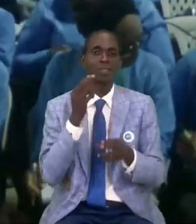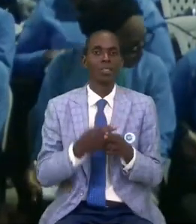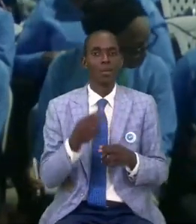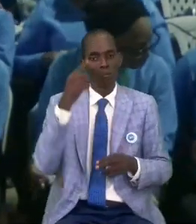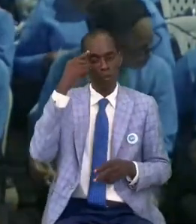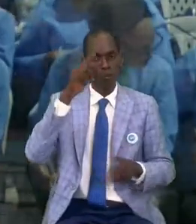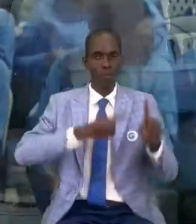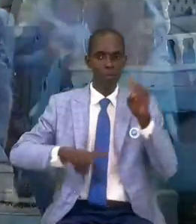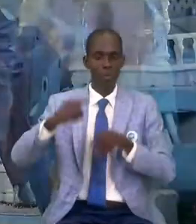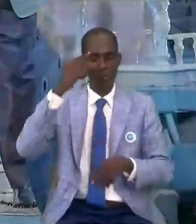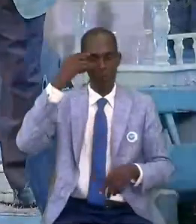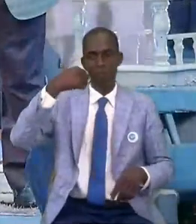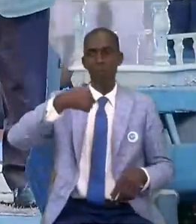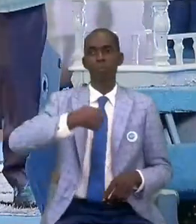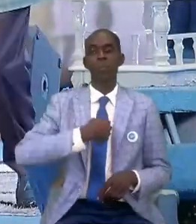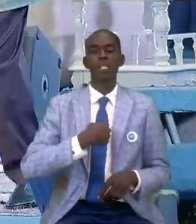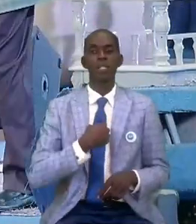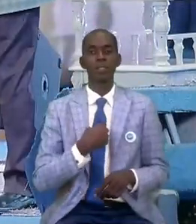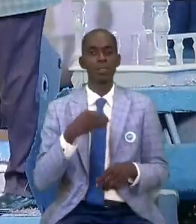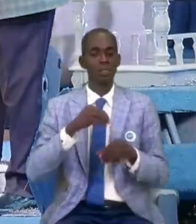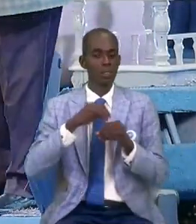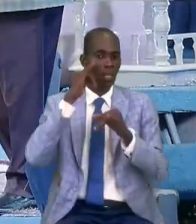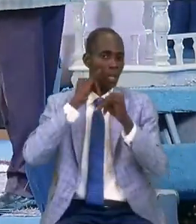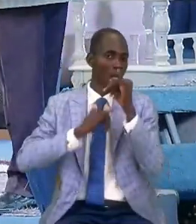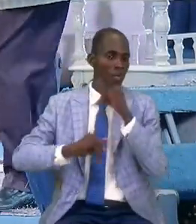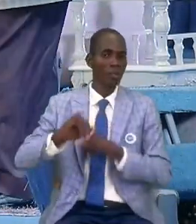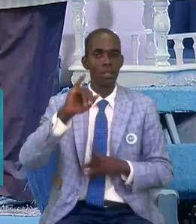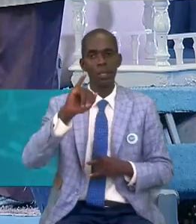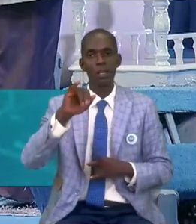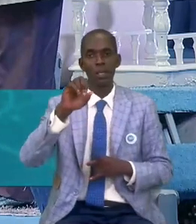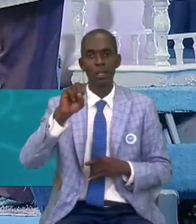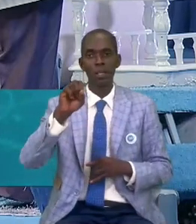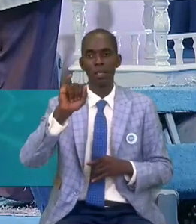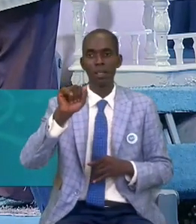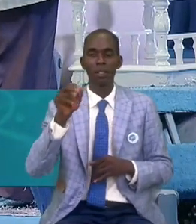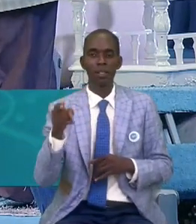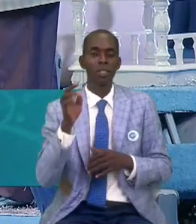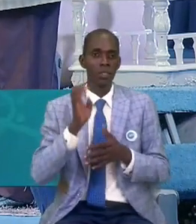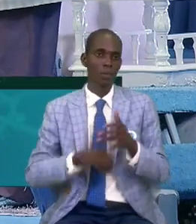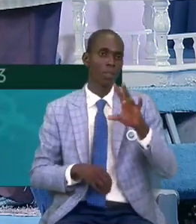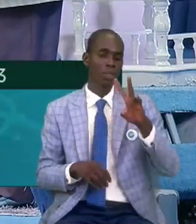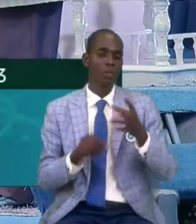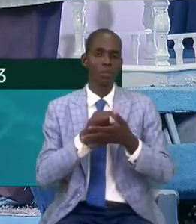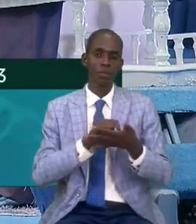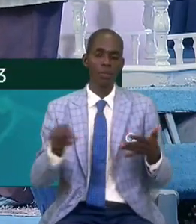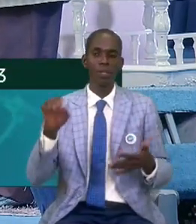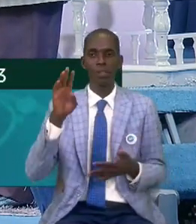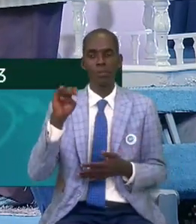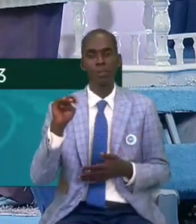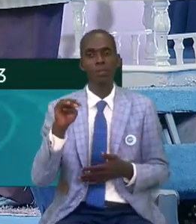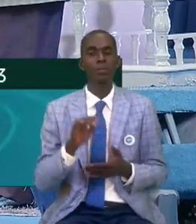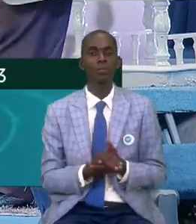verse 14. Isaiah chapter 7 verse 14. It says, therefore, the